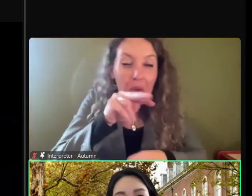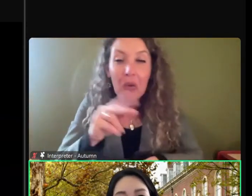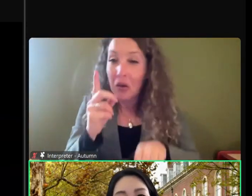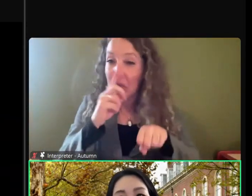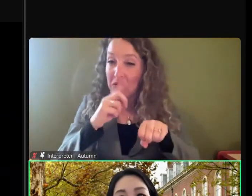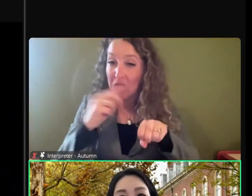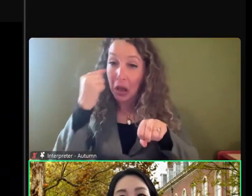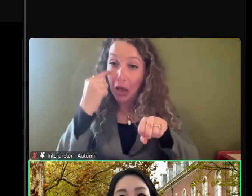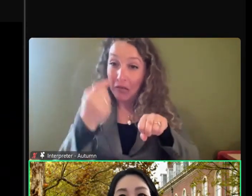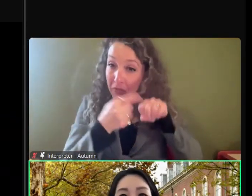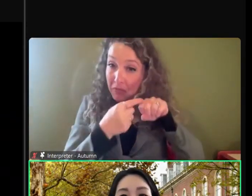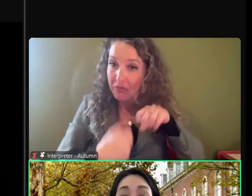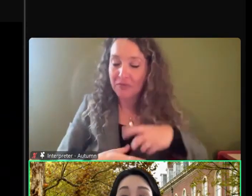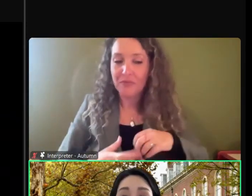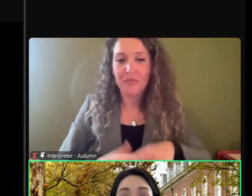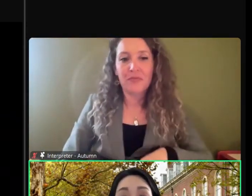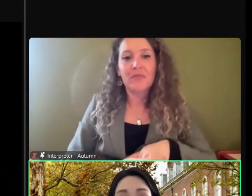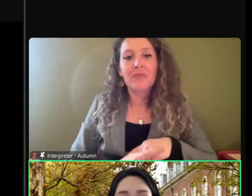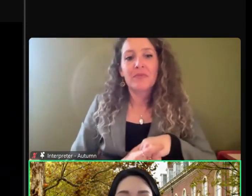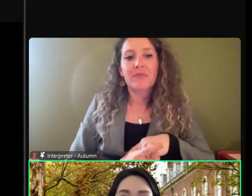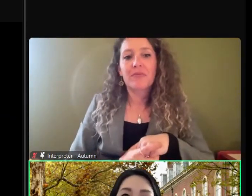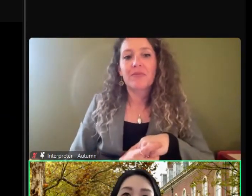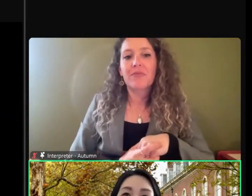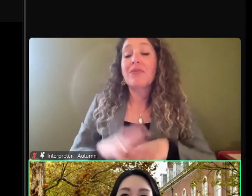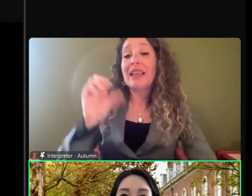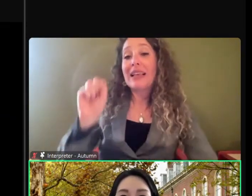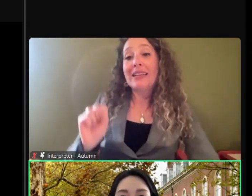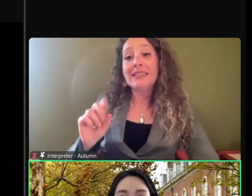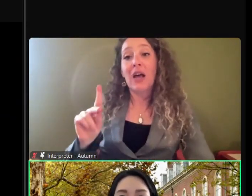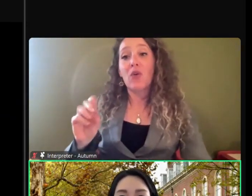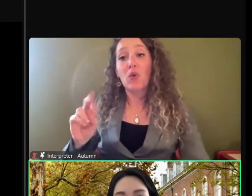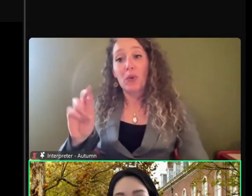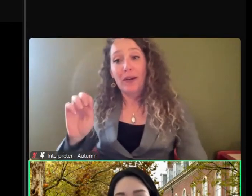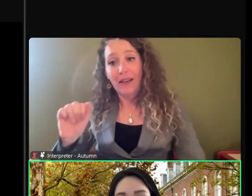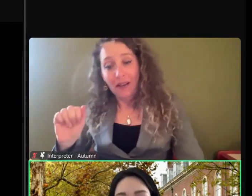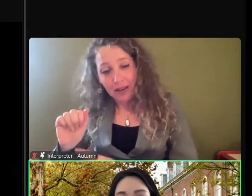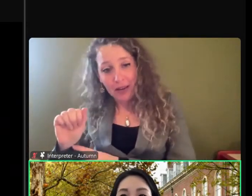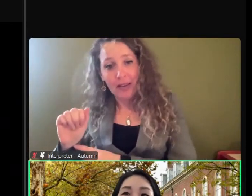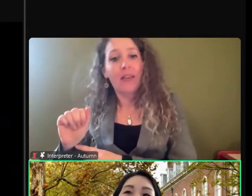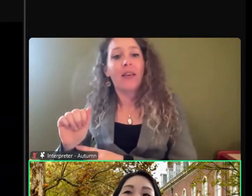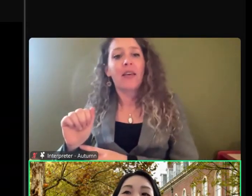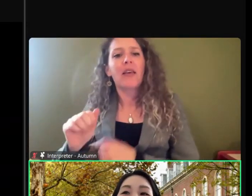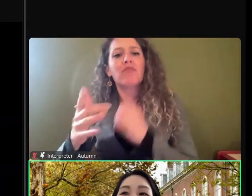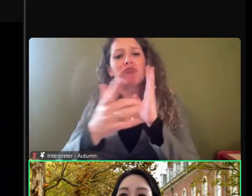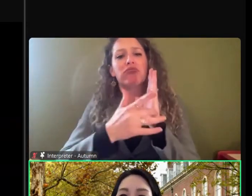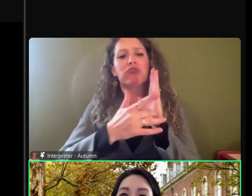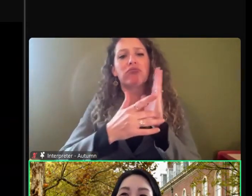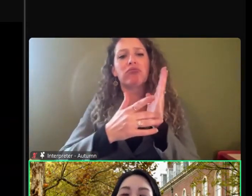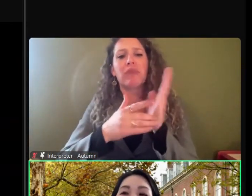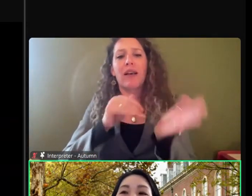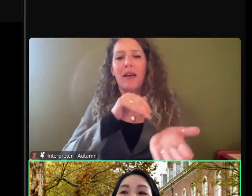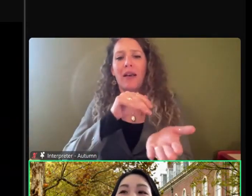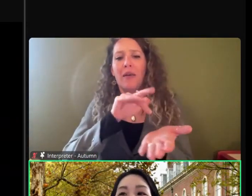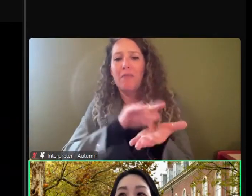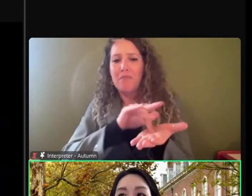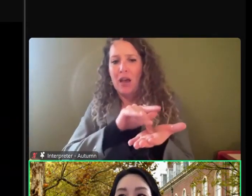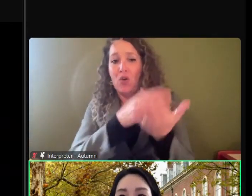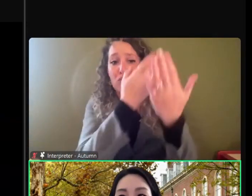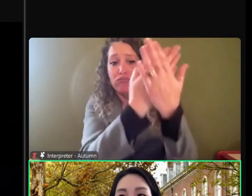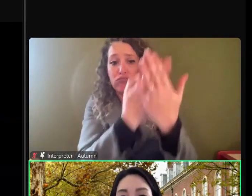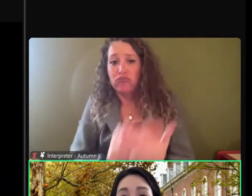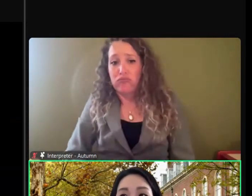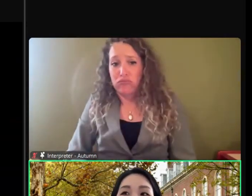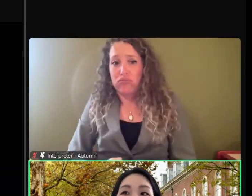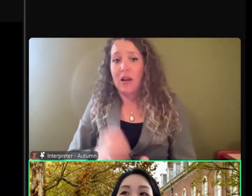South Korea, electronic medical record (EMR) systems typically display key patient